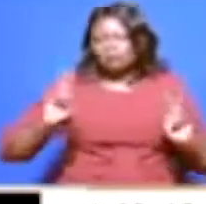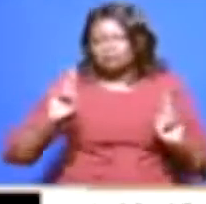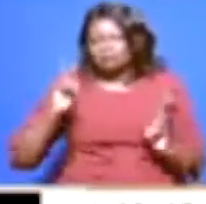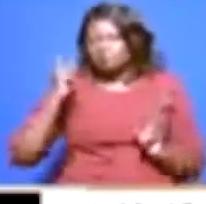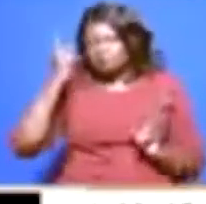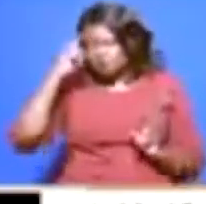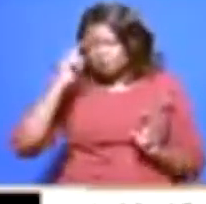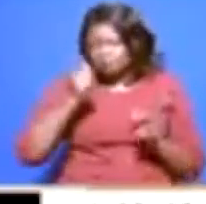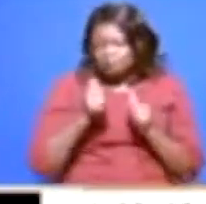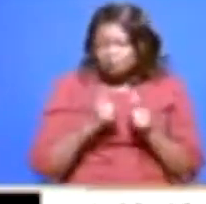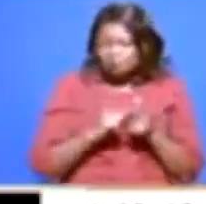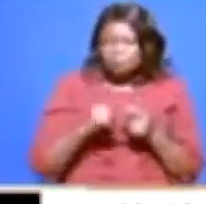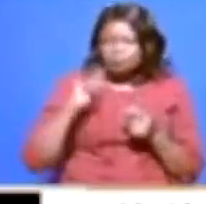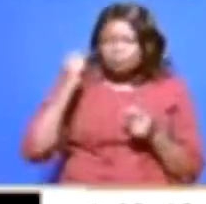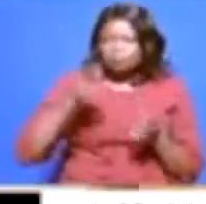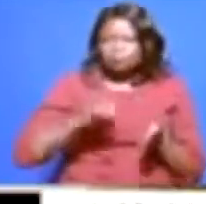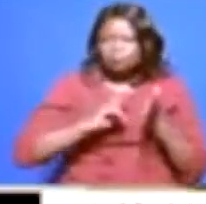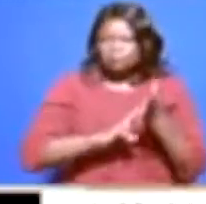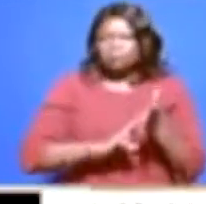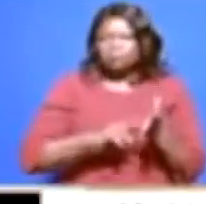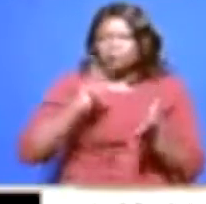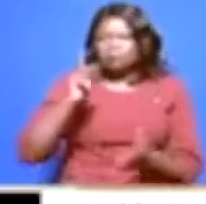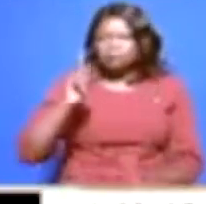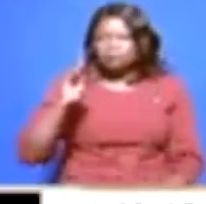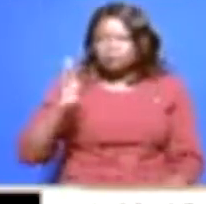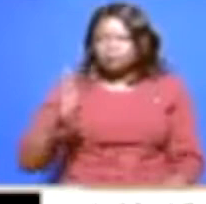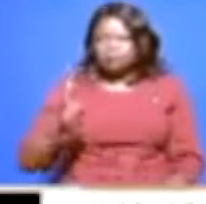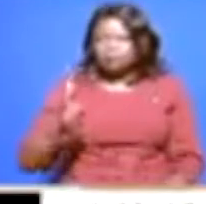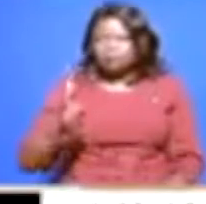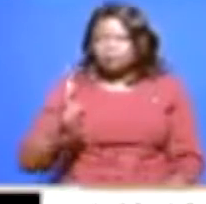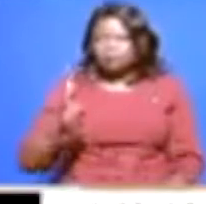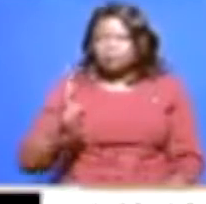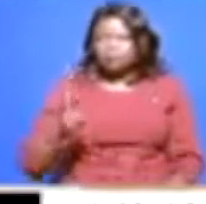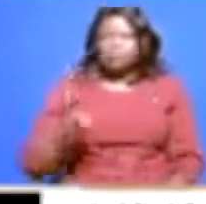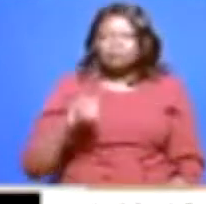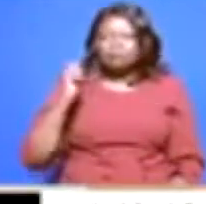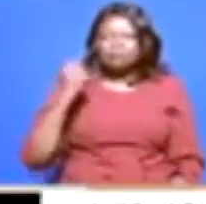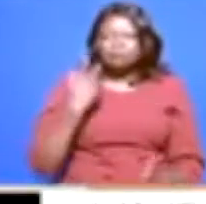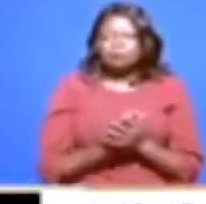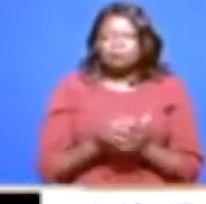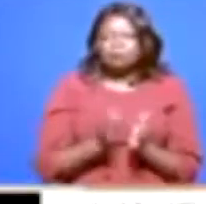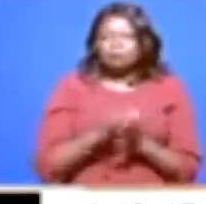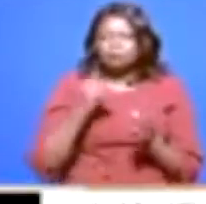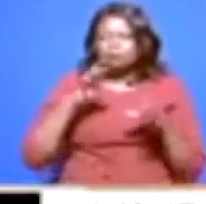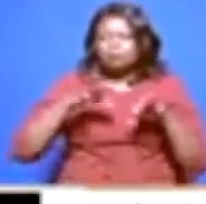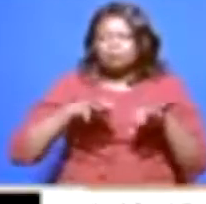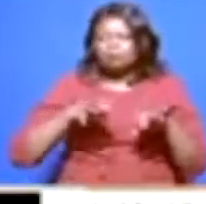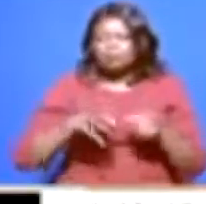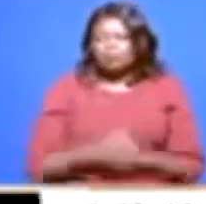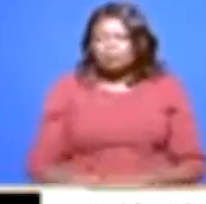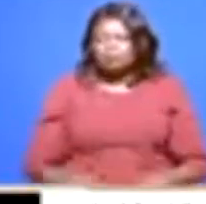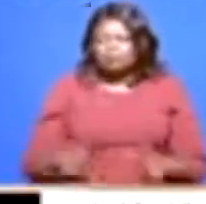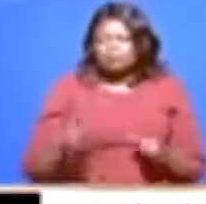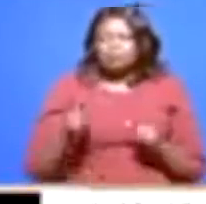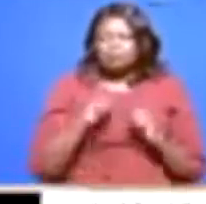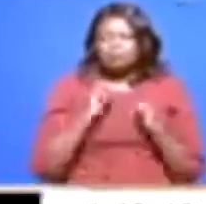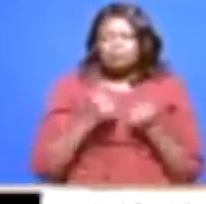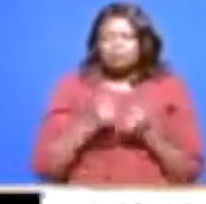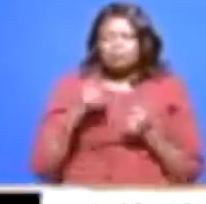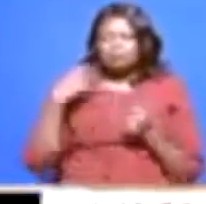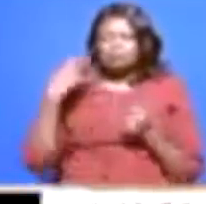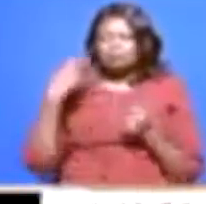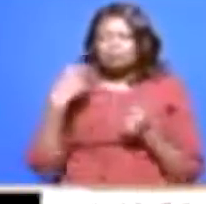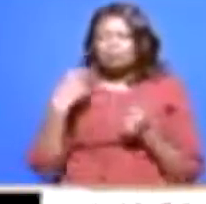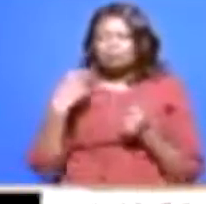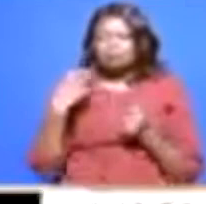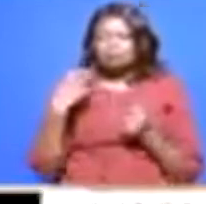Kenya is set to be represented by KCB, reigning Kenyan champions Kenya Prisons and Kenya Pipeline. Team captain Edith Wissa believes they